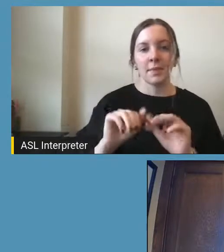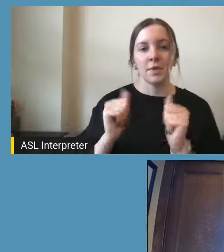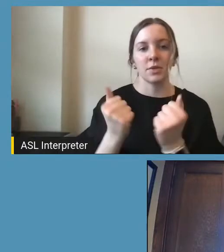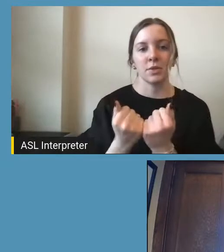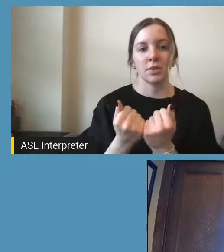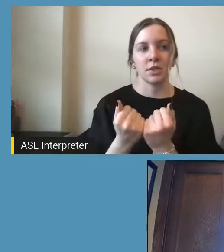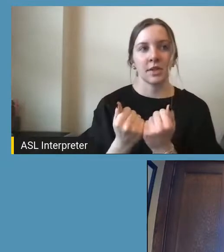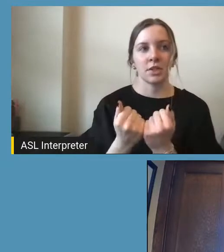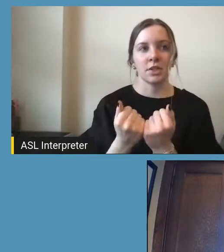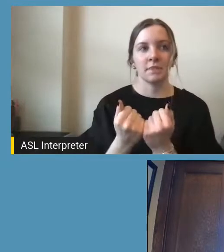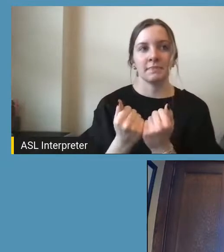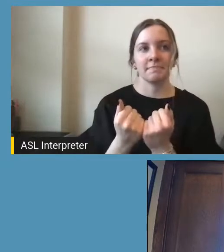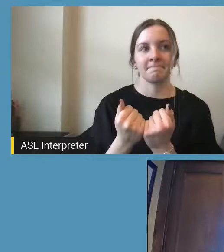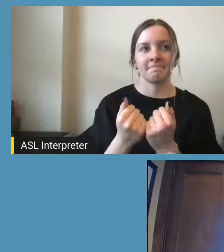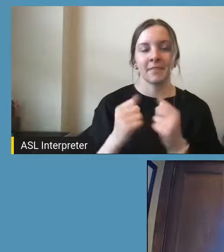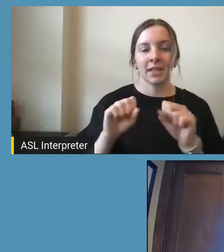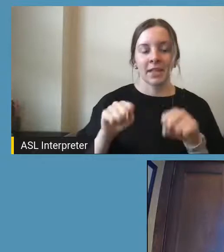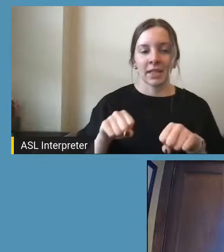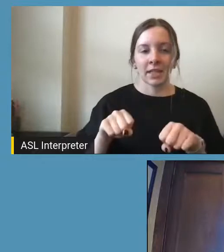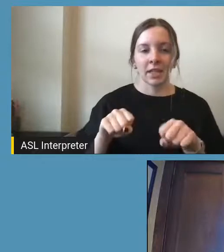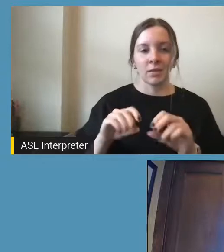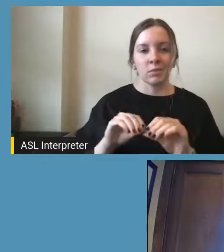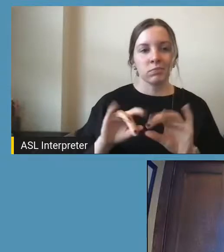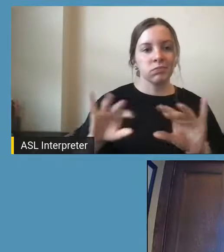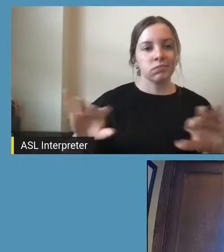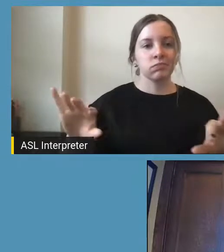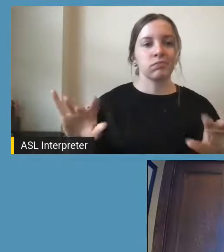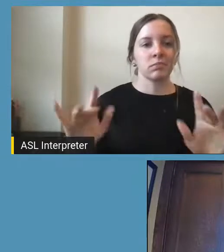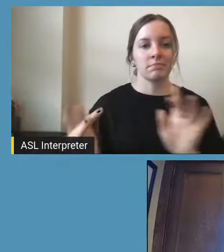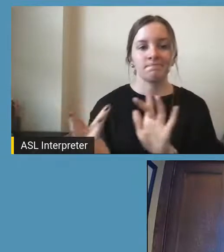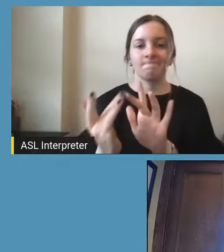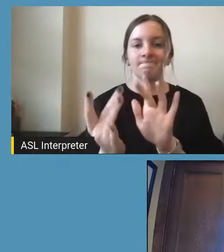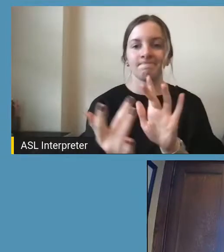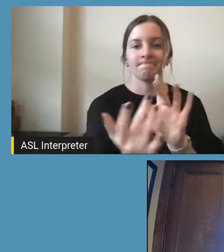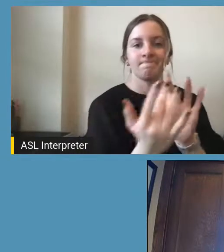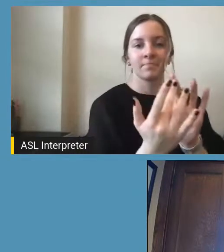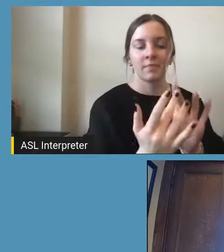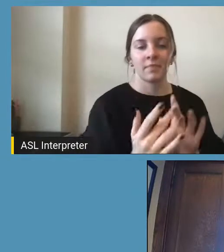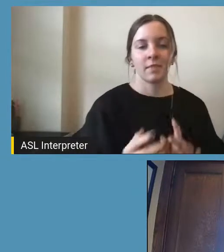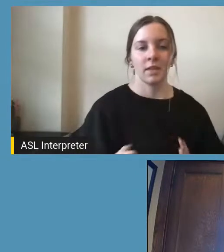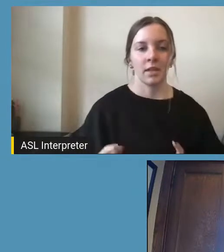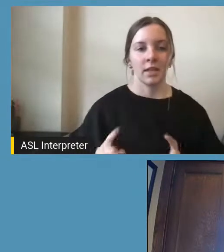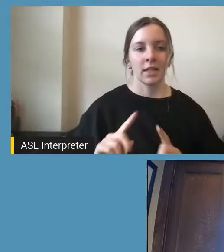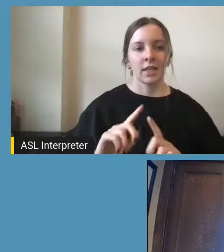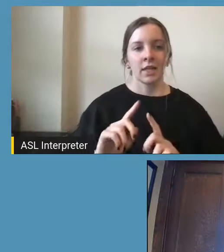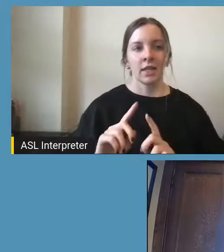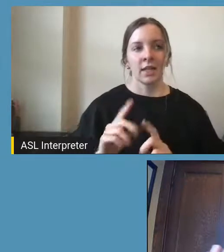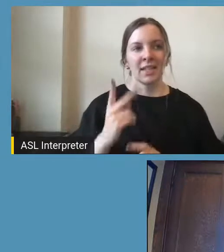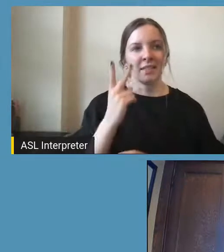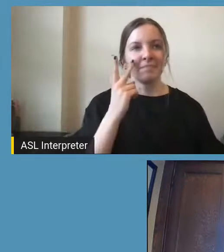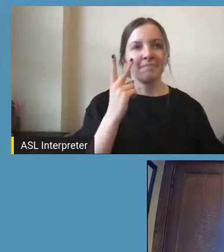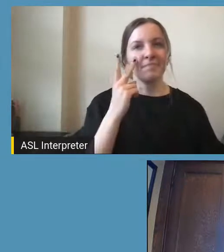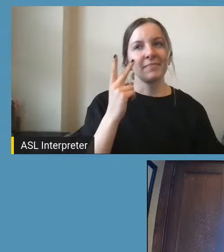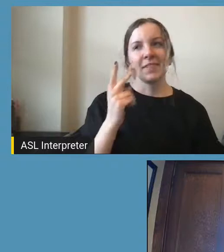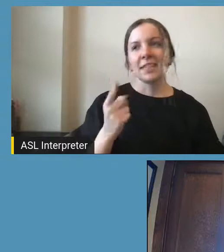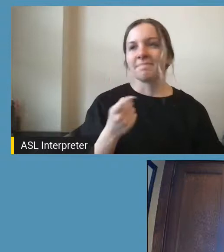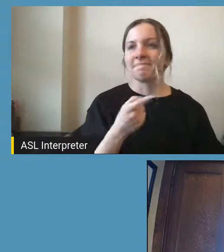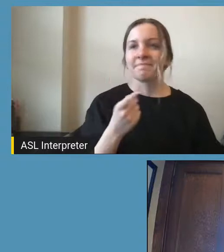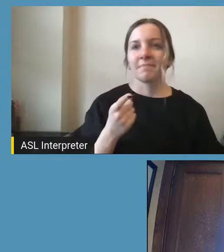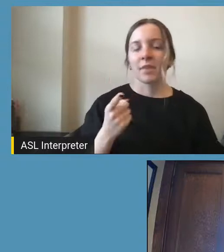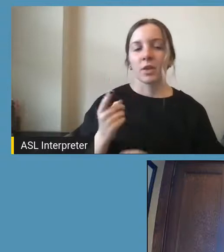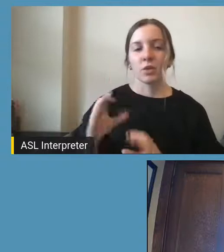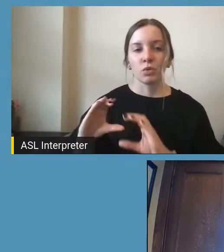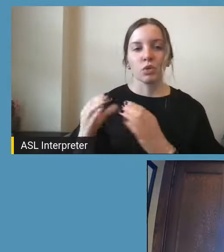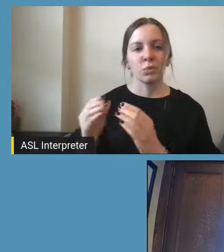actually reach out to as well and see whether there's a group of people that want to continue this conversation, because it strikes me that a lot of